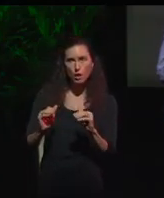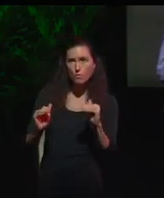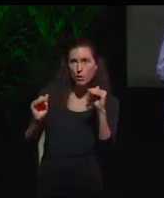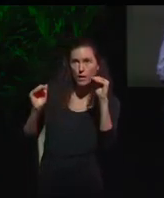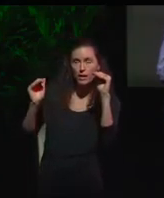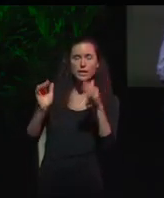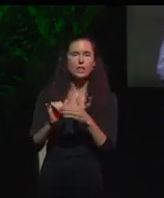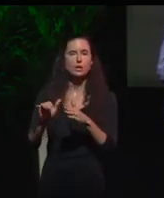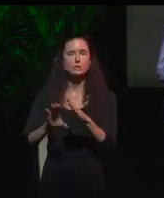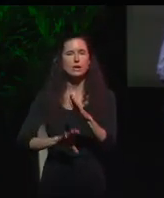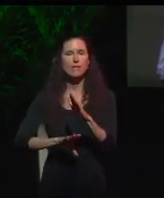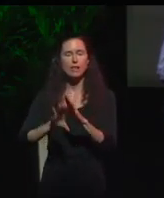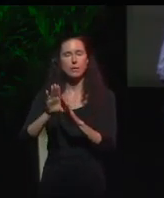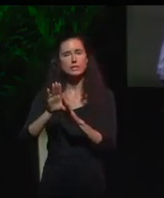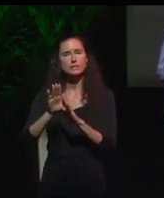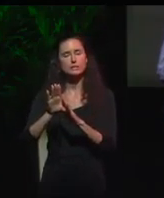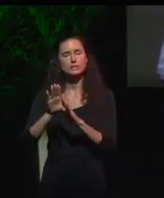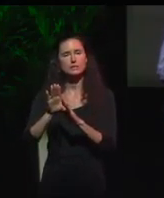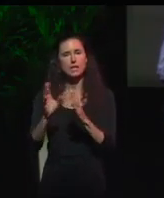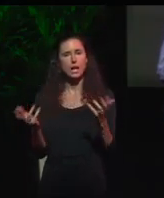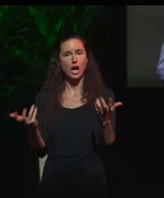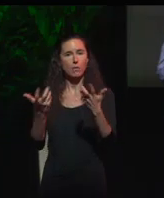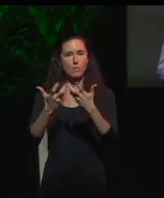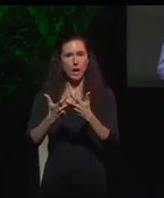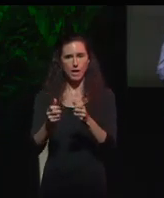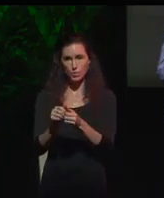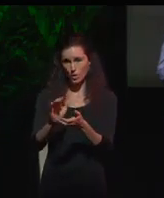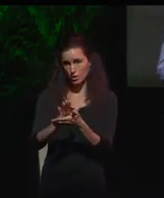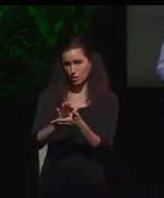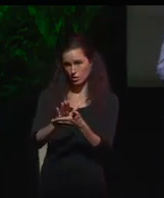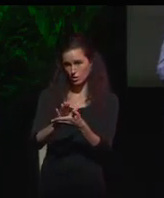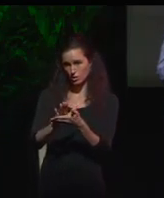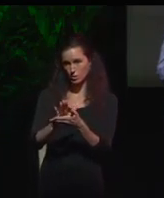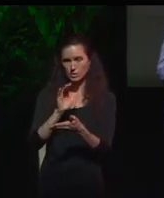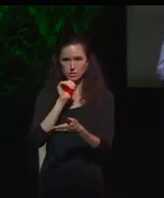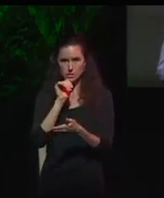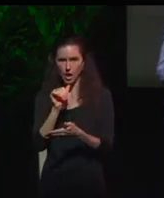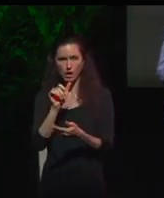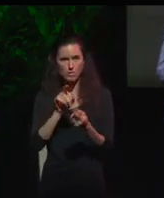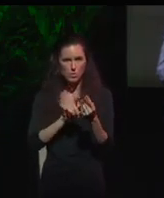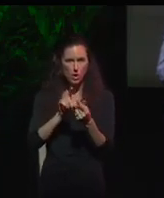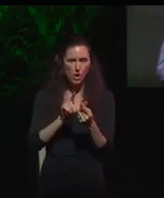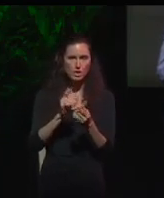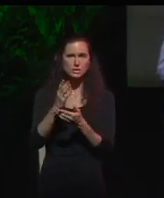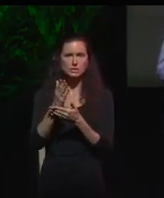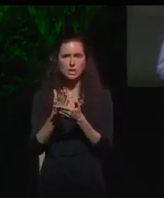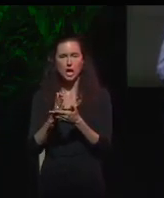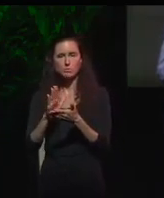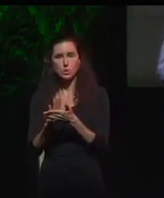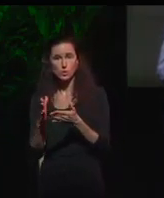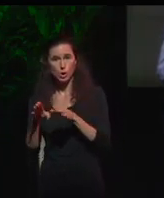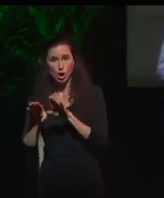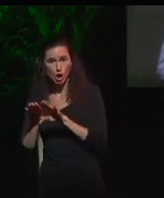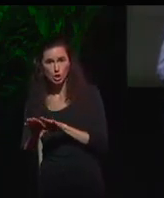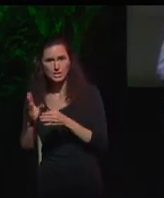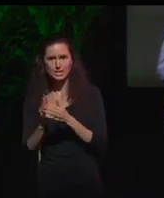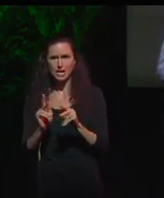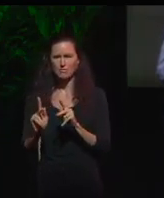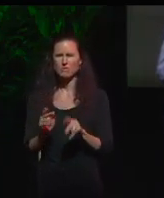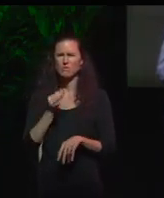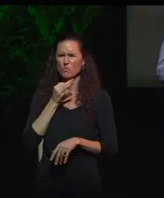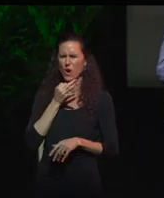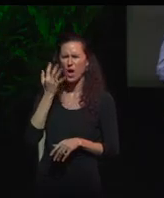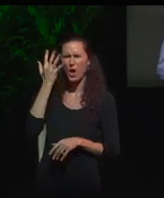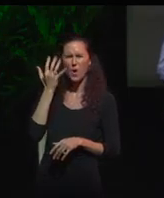these developments, combined with schools not returning in person, some schools closing, some people wondering why they